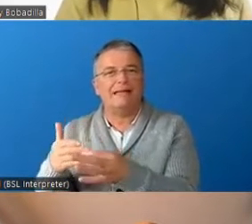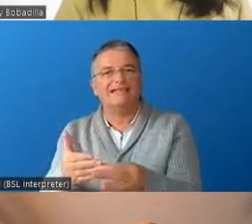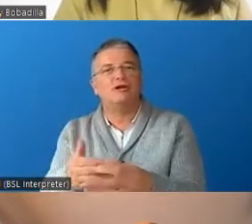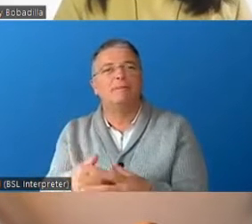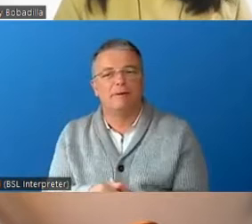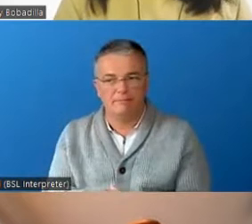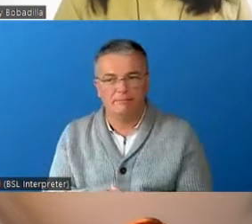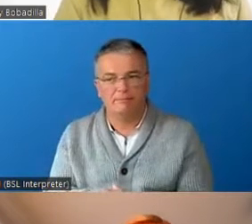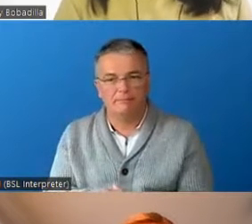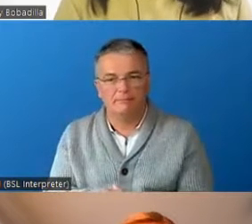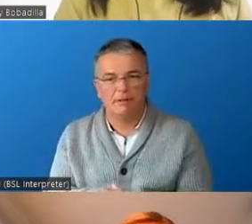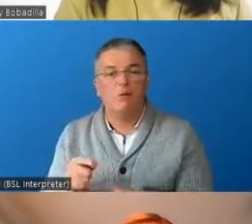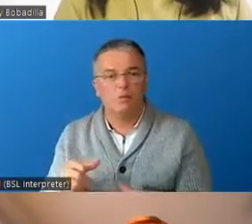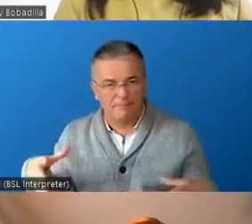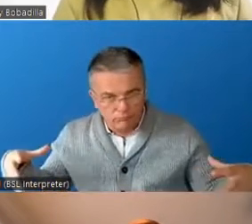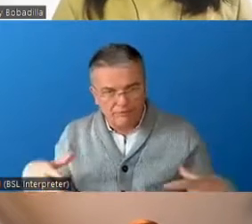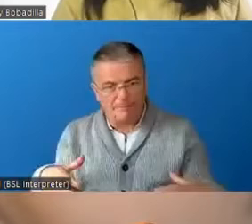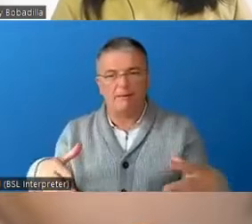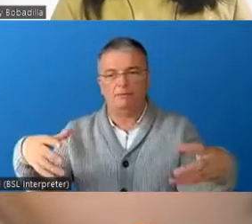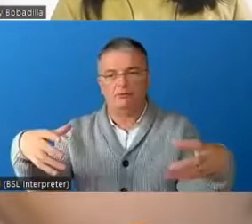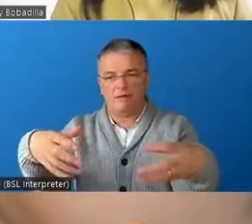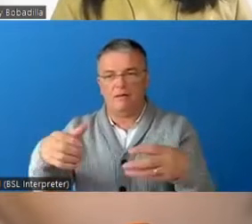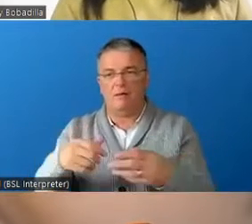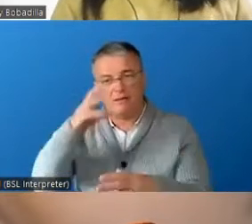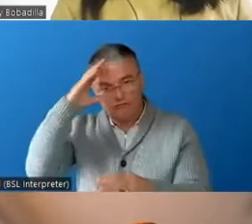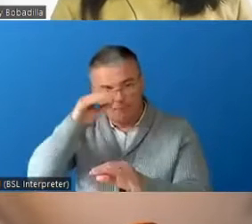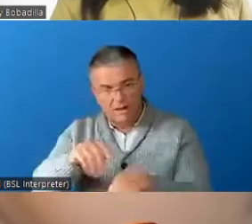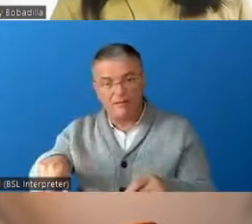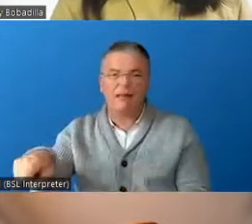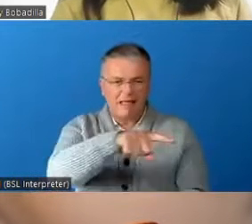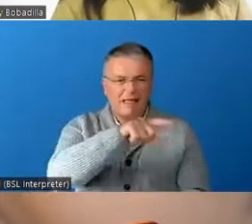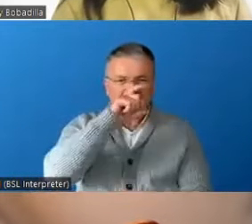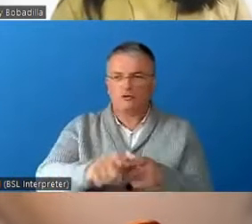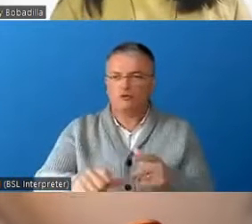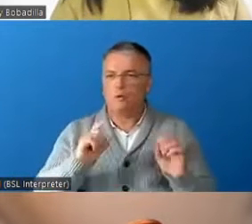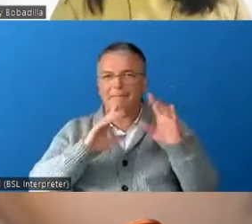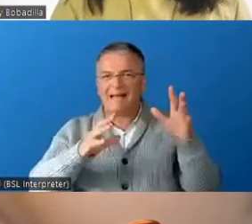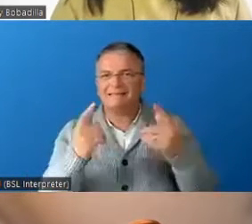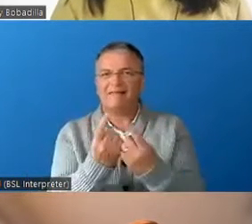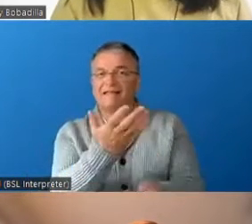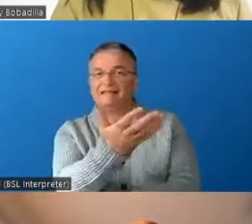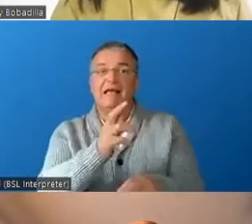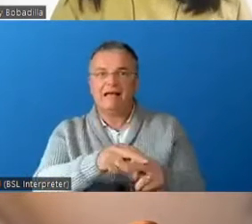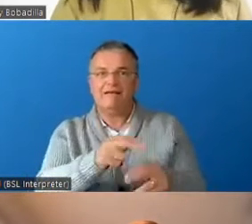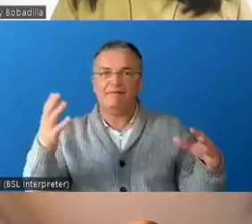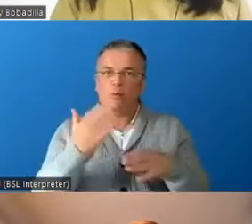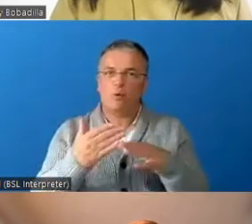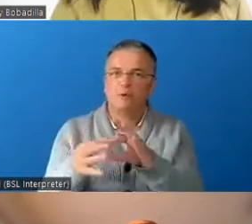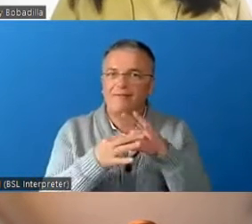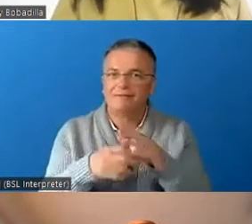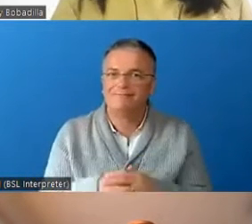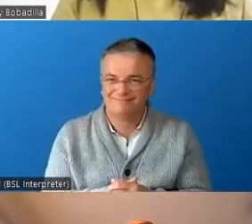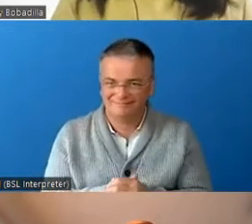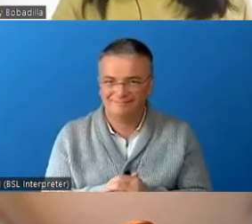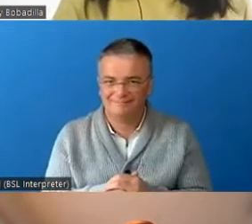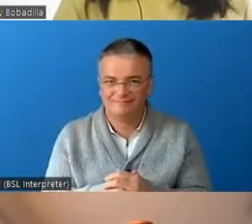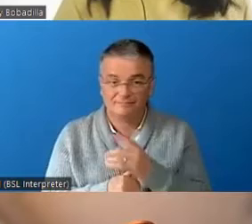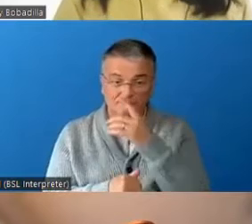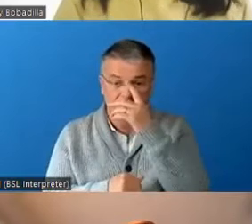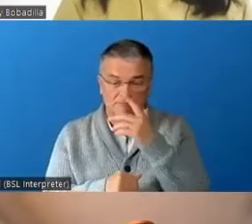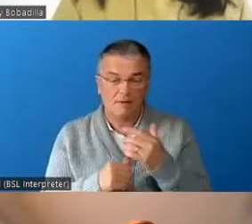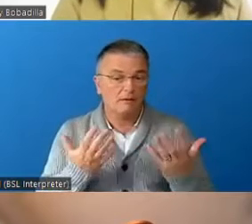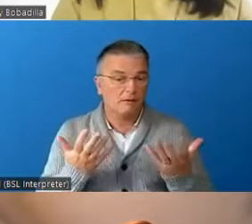bring people together. We remind them that they can do amazing things if they work together. And